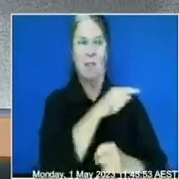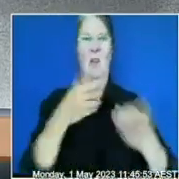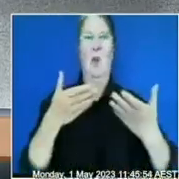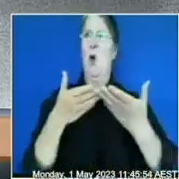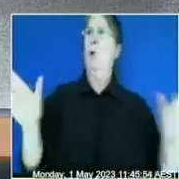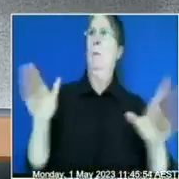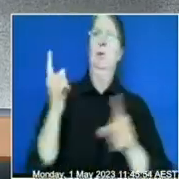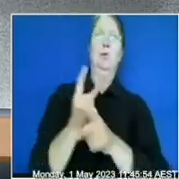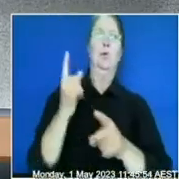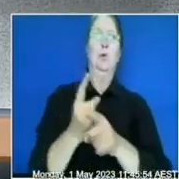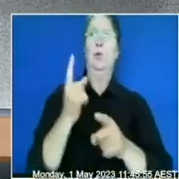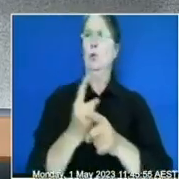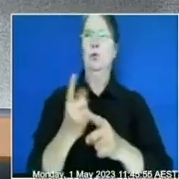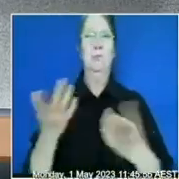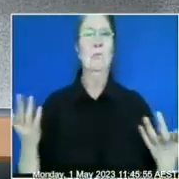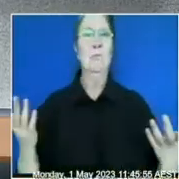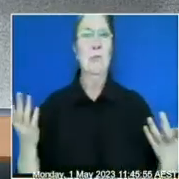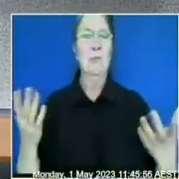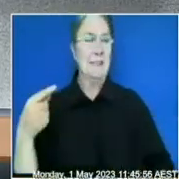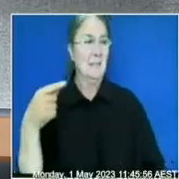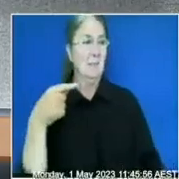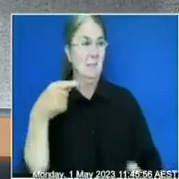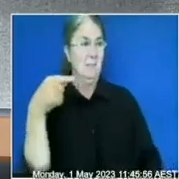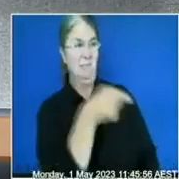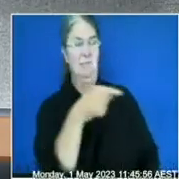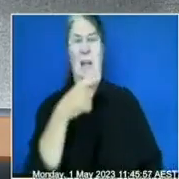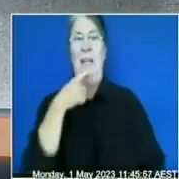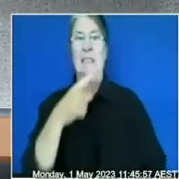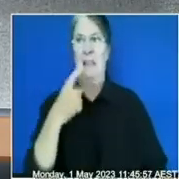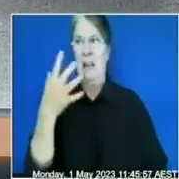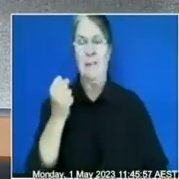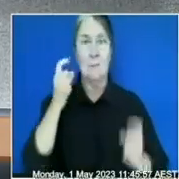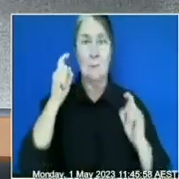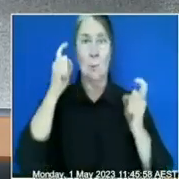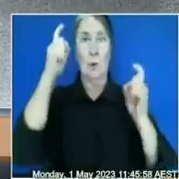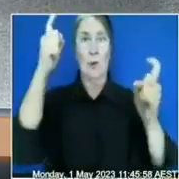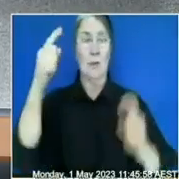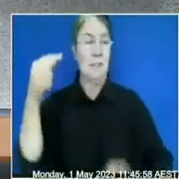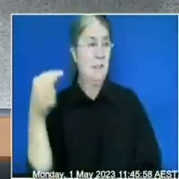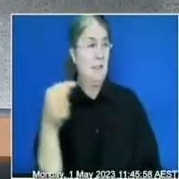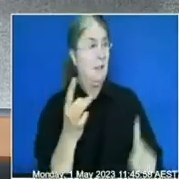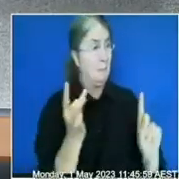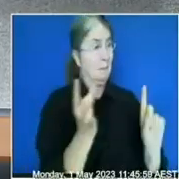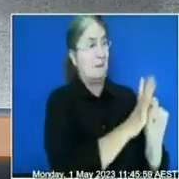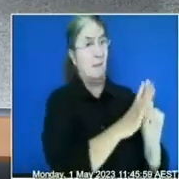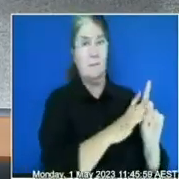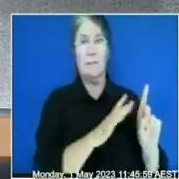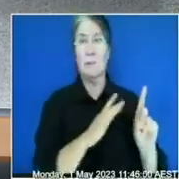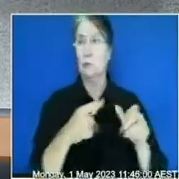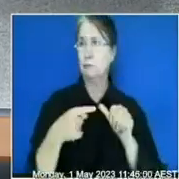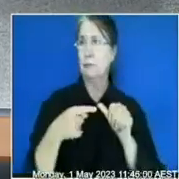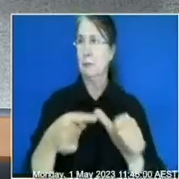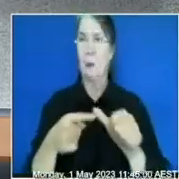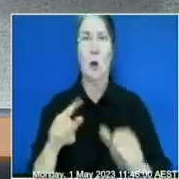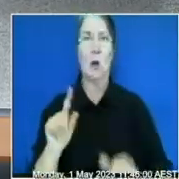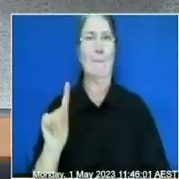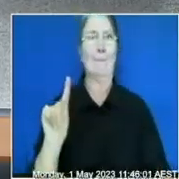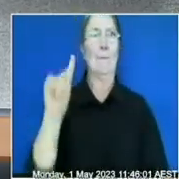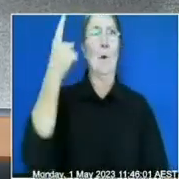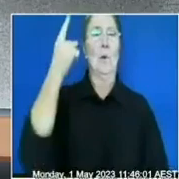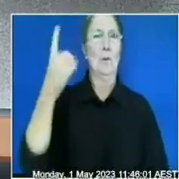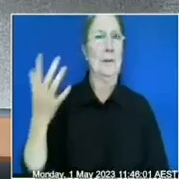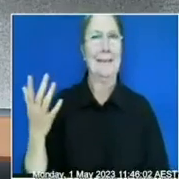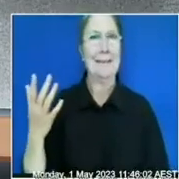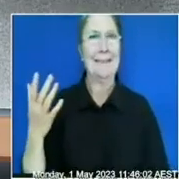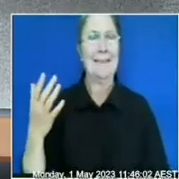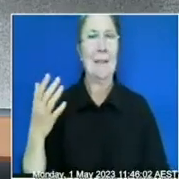be seeking to contact an outreach team or they may be helping that person get to a place of safety, that they have